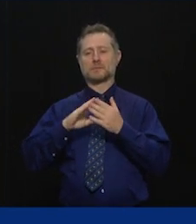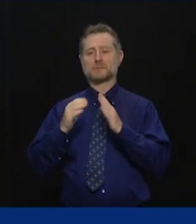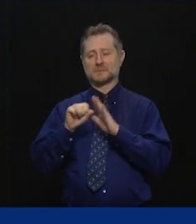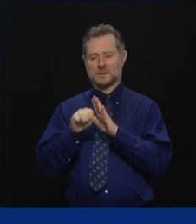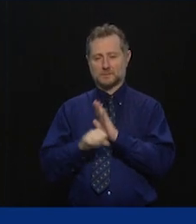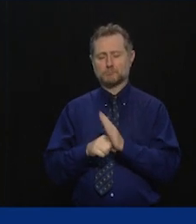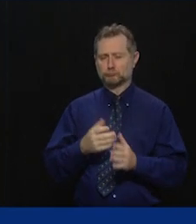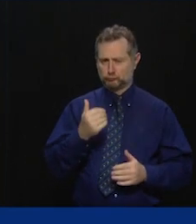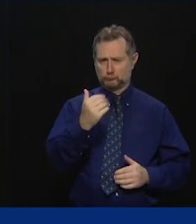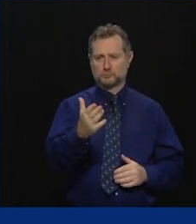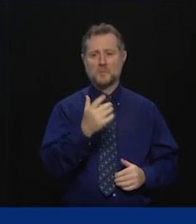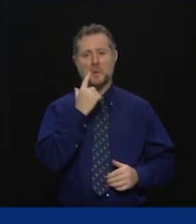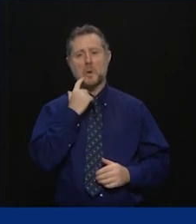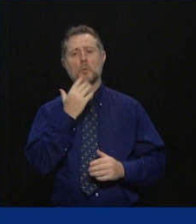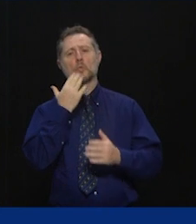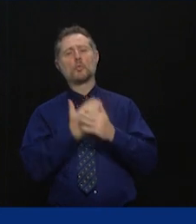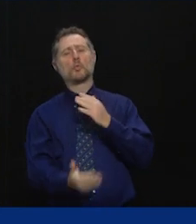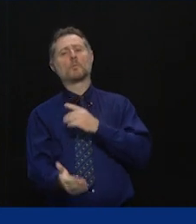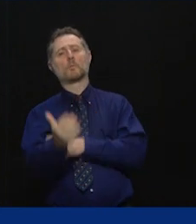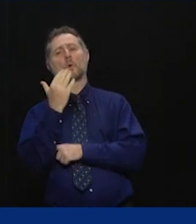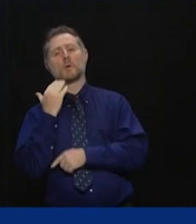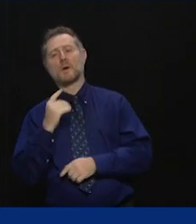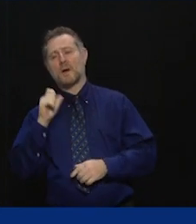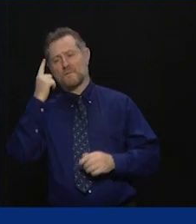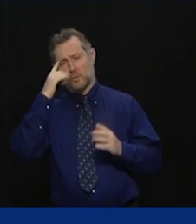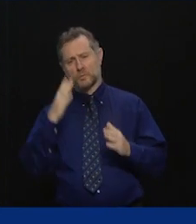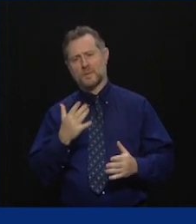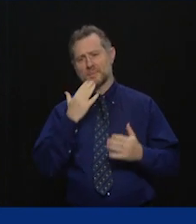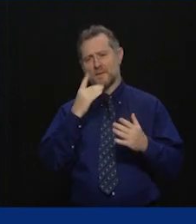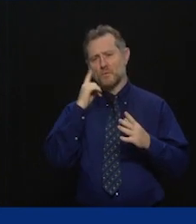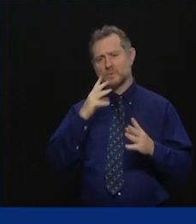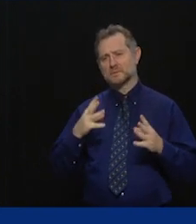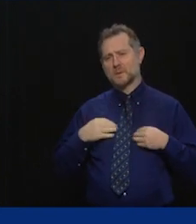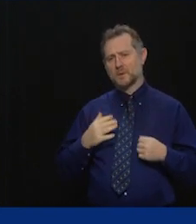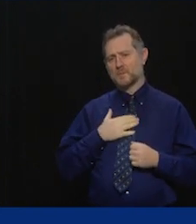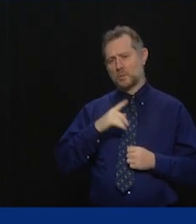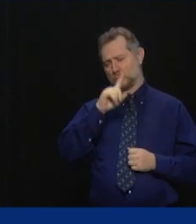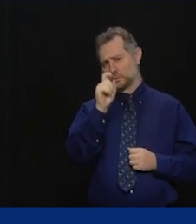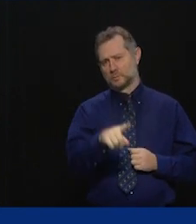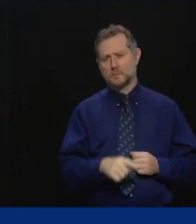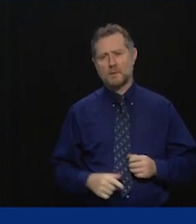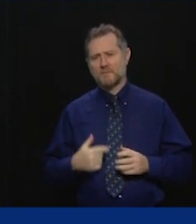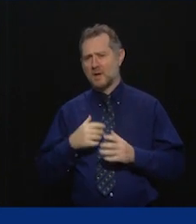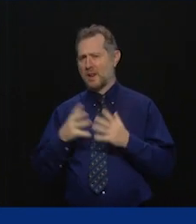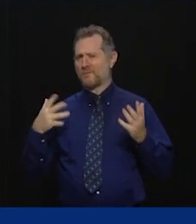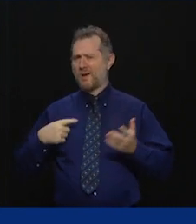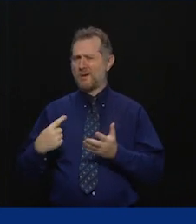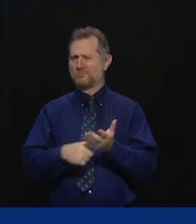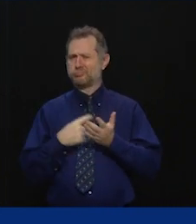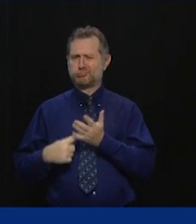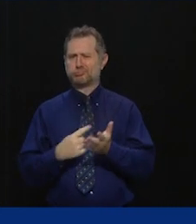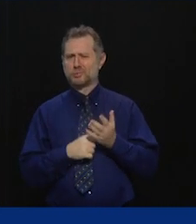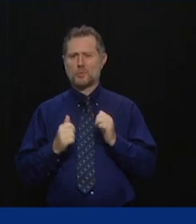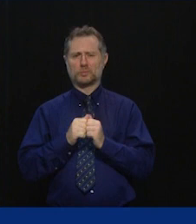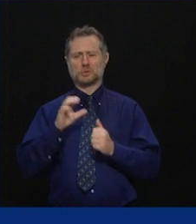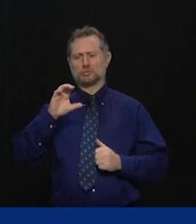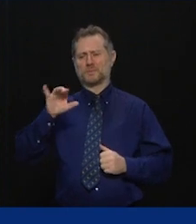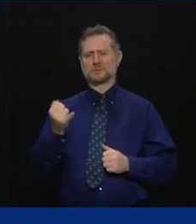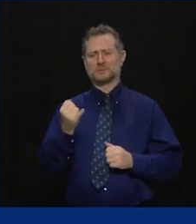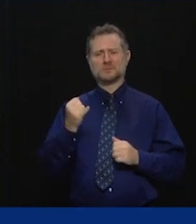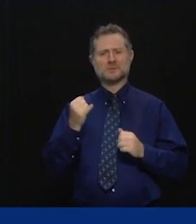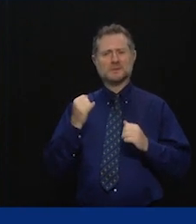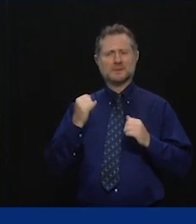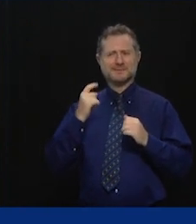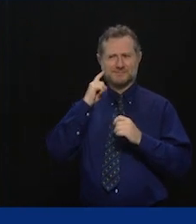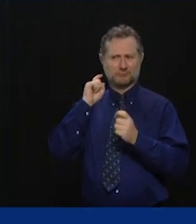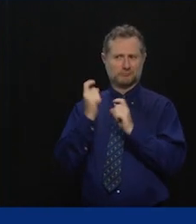Good morning, Governor. Thank you for taking my question. There's been a lot of talk about criminal justice reforms over the past year and, of course, in